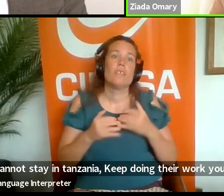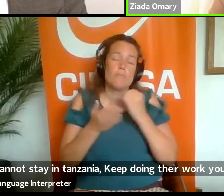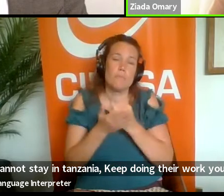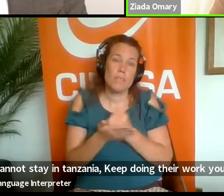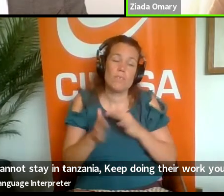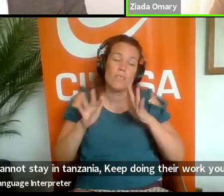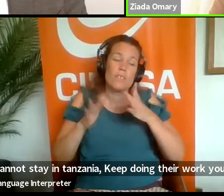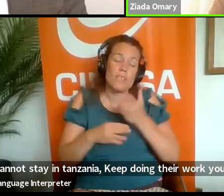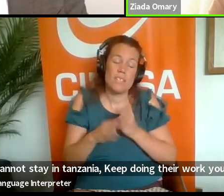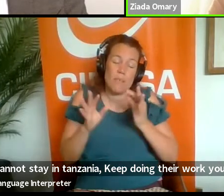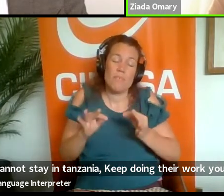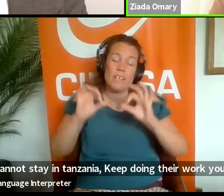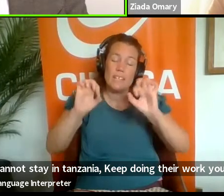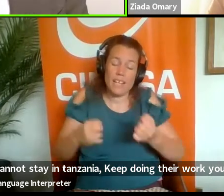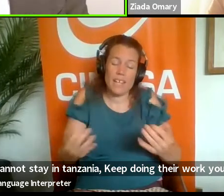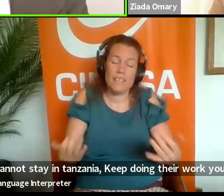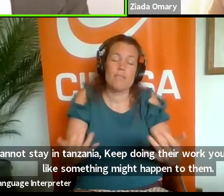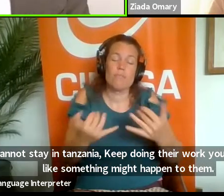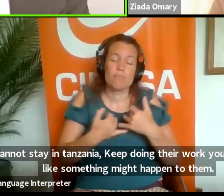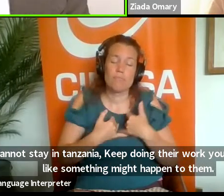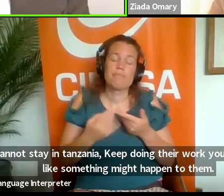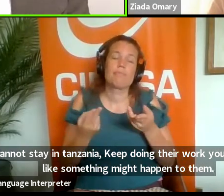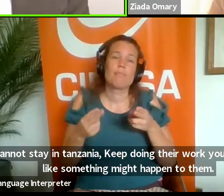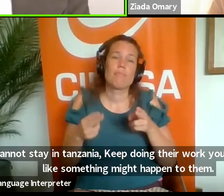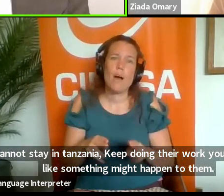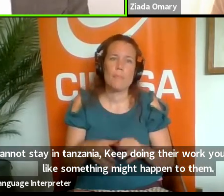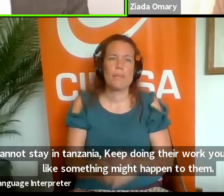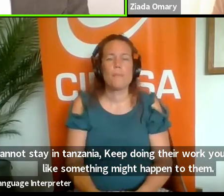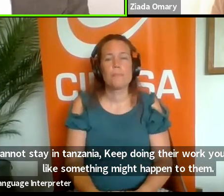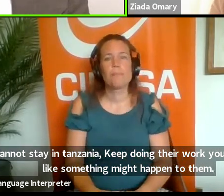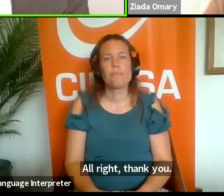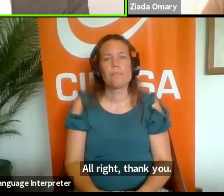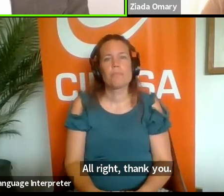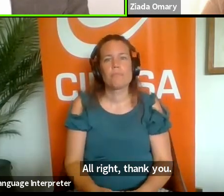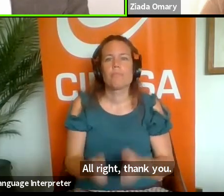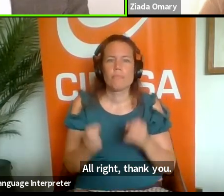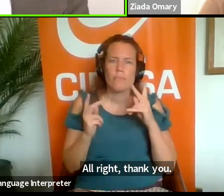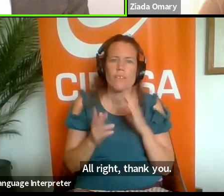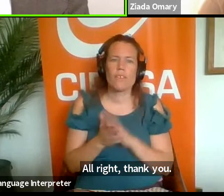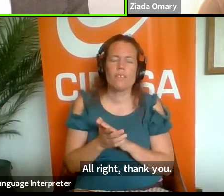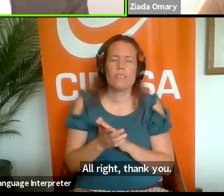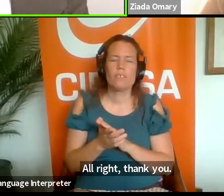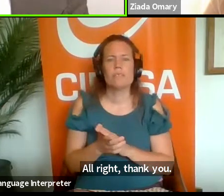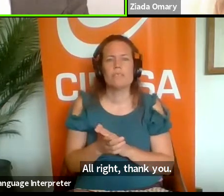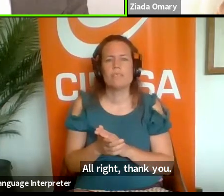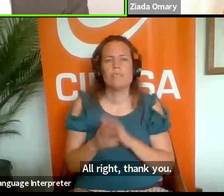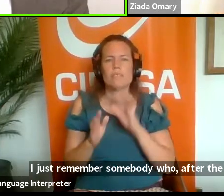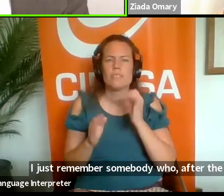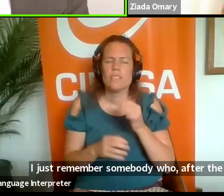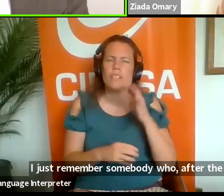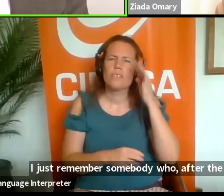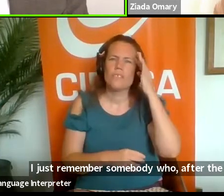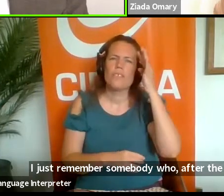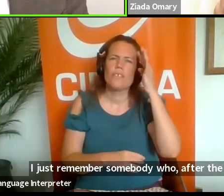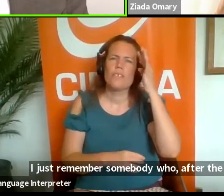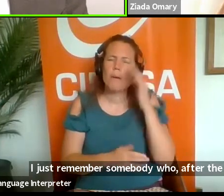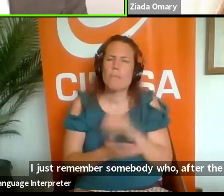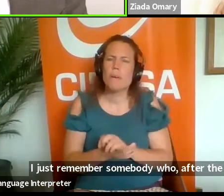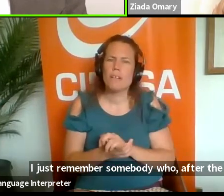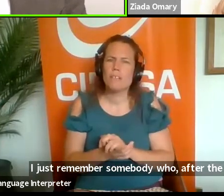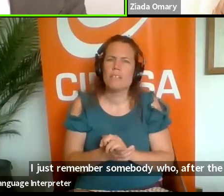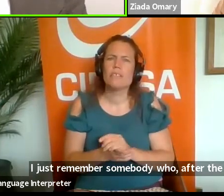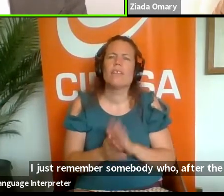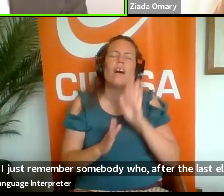them. Yeah. All right, thank you. I just remember somebody who, after the last election, was sharing with